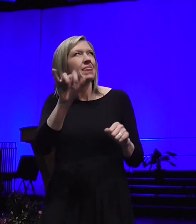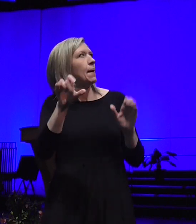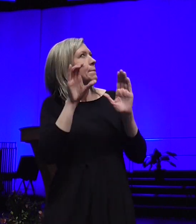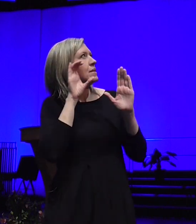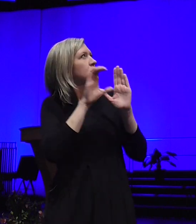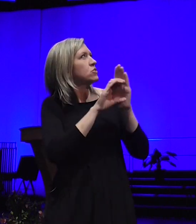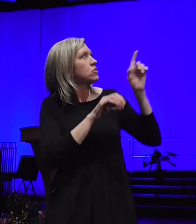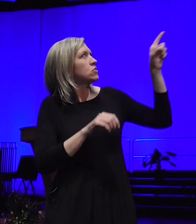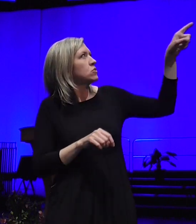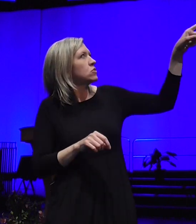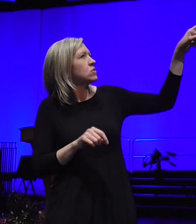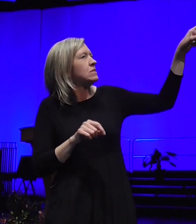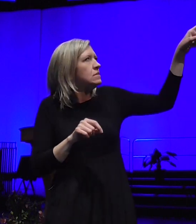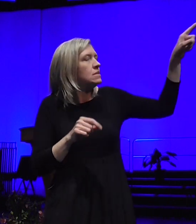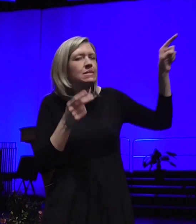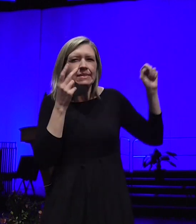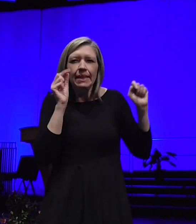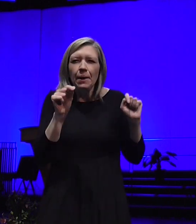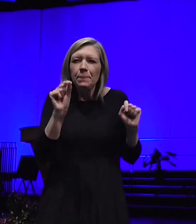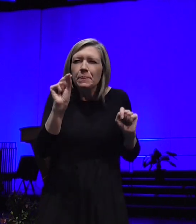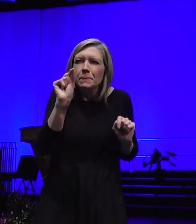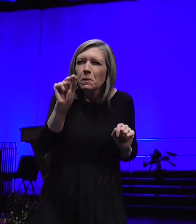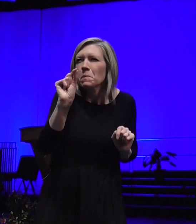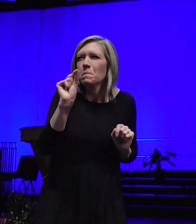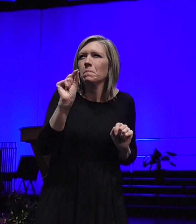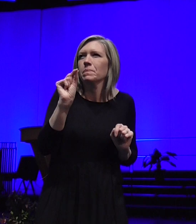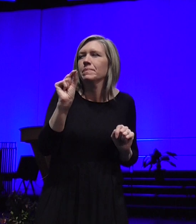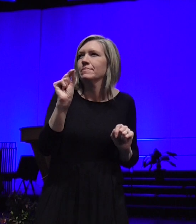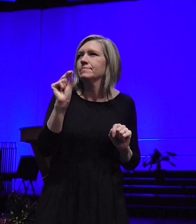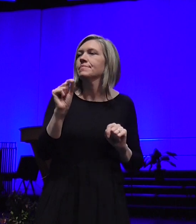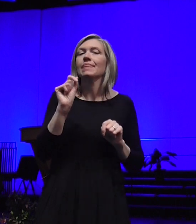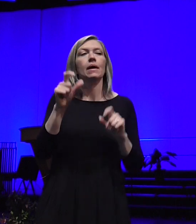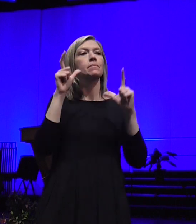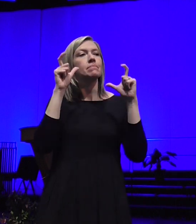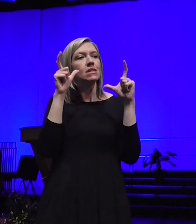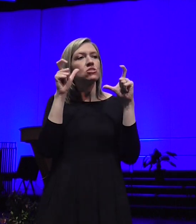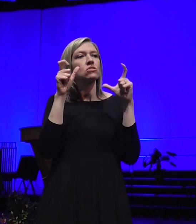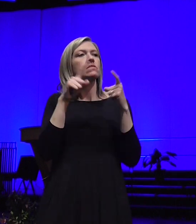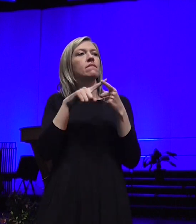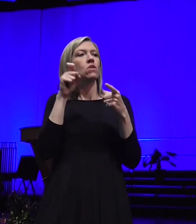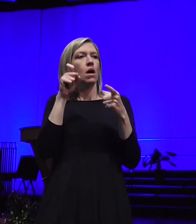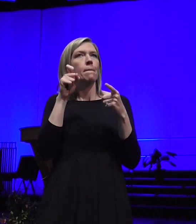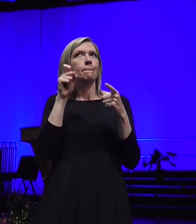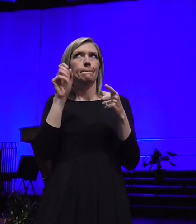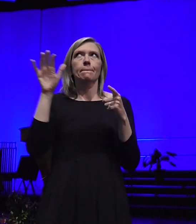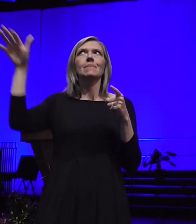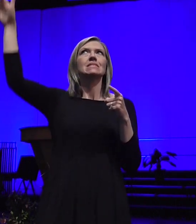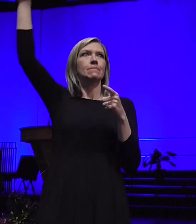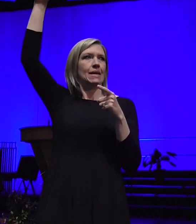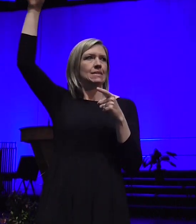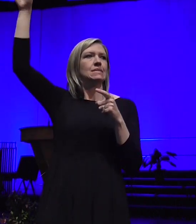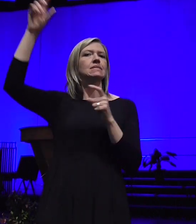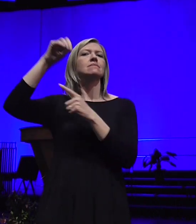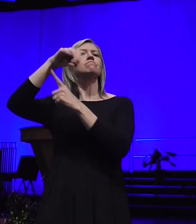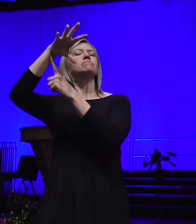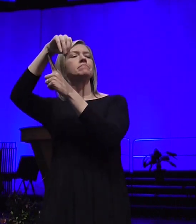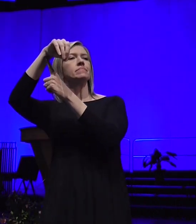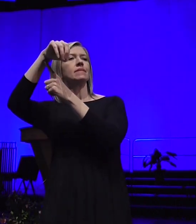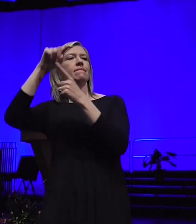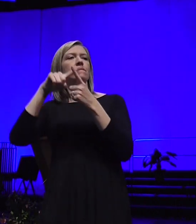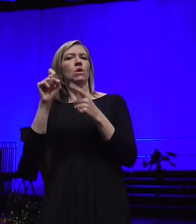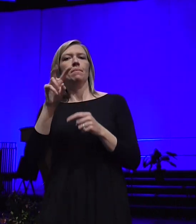here. The pale blue dot. This is a picture taken from outer space by the